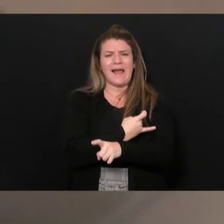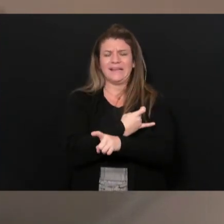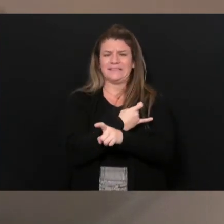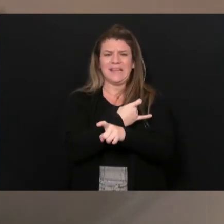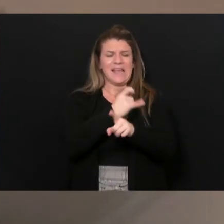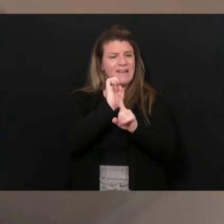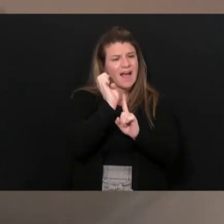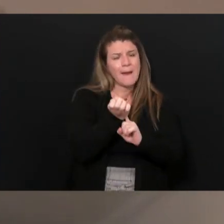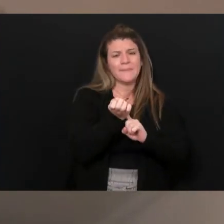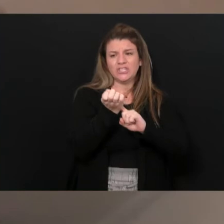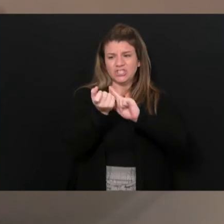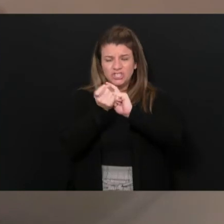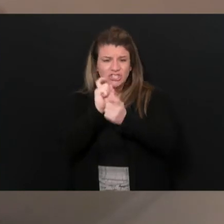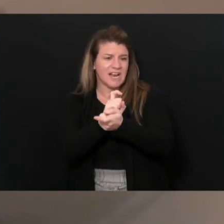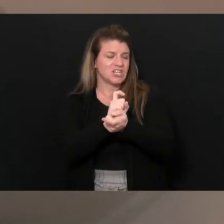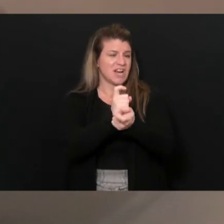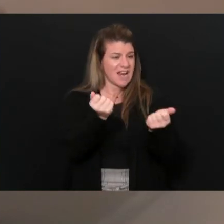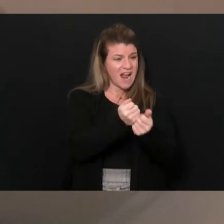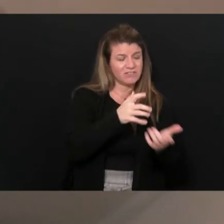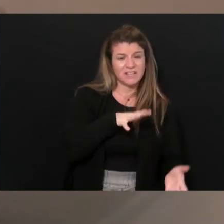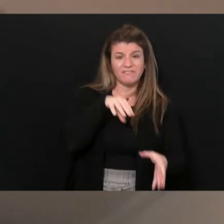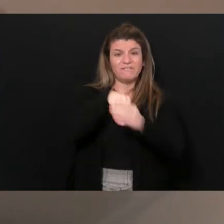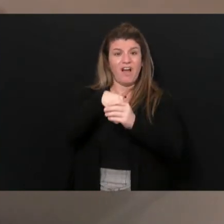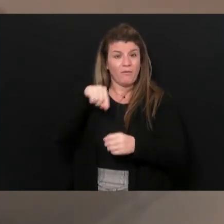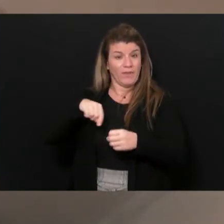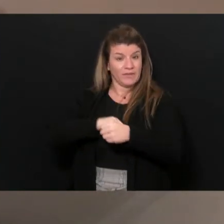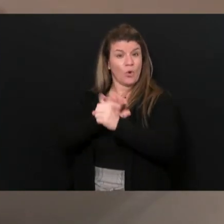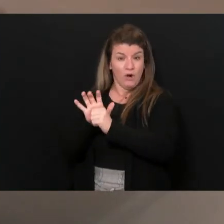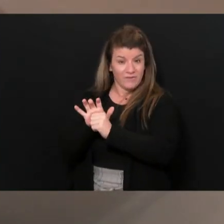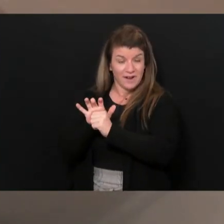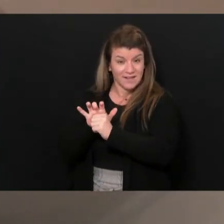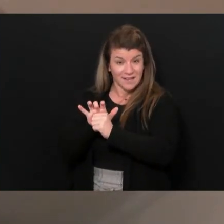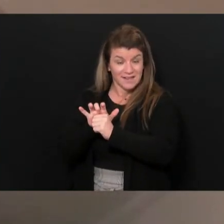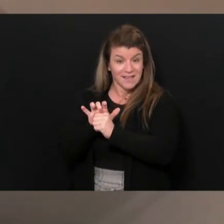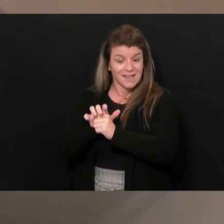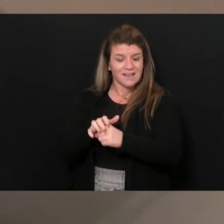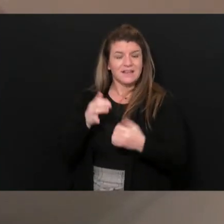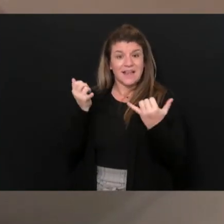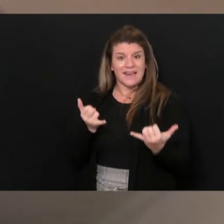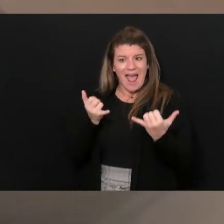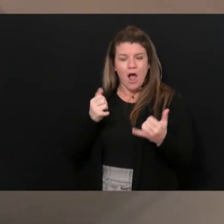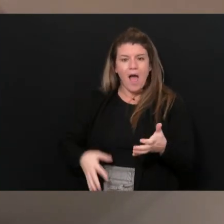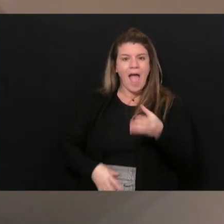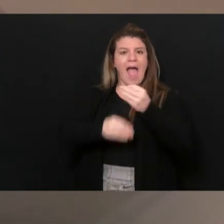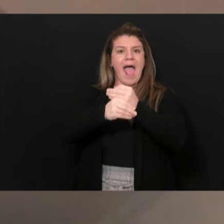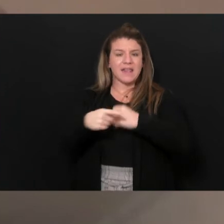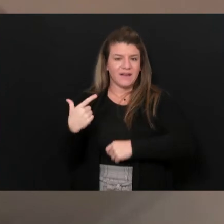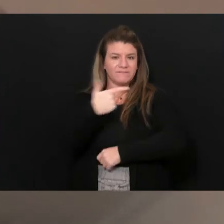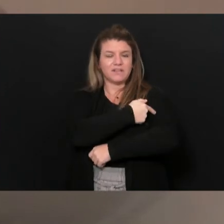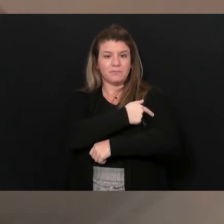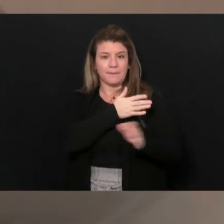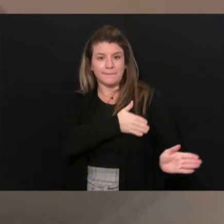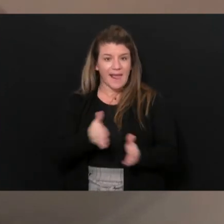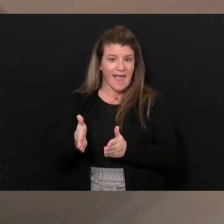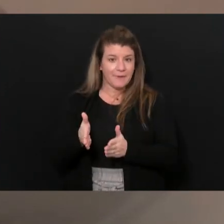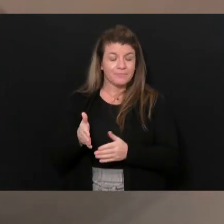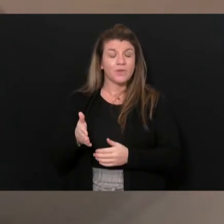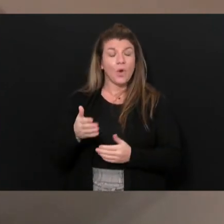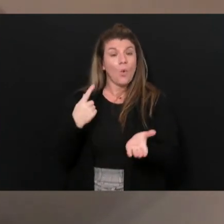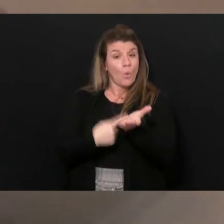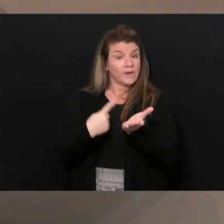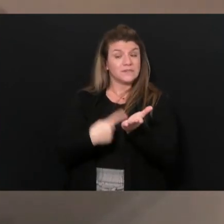changing environment with COVID-19, and look at this complex vaccine distribution plan, we had talked